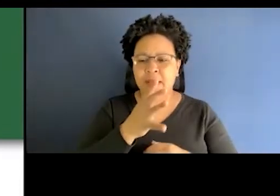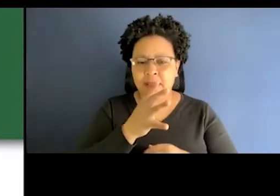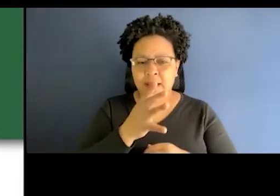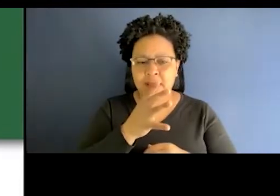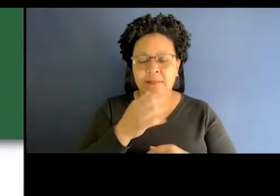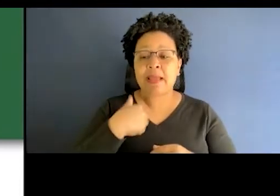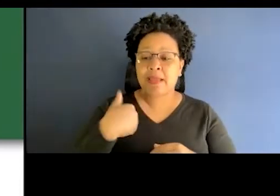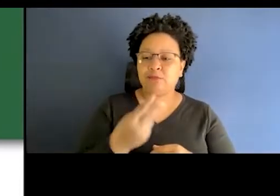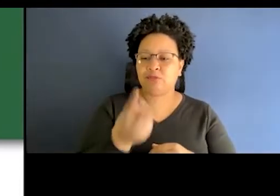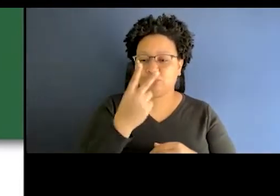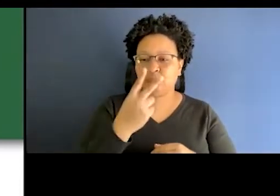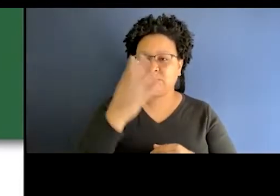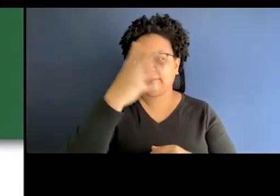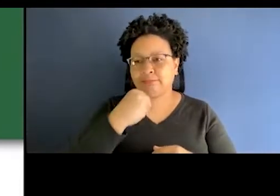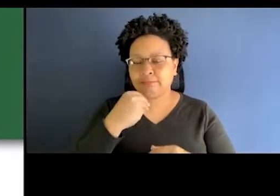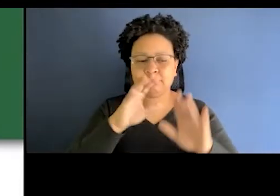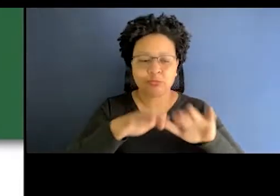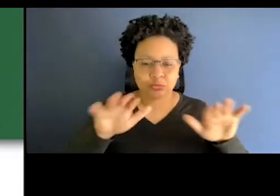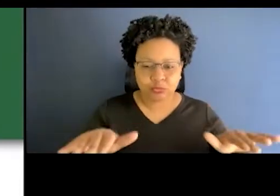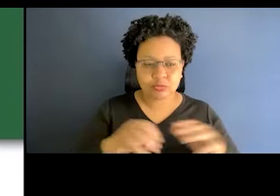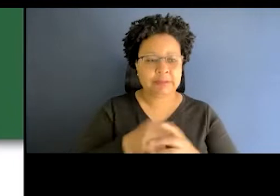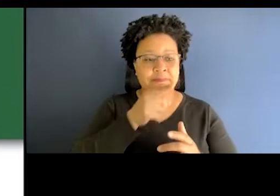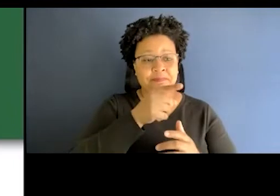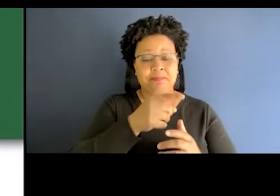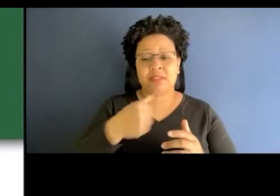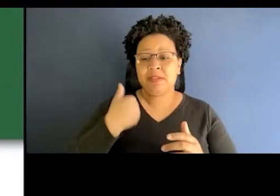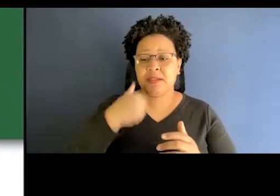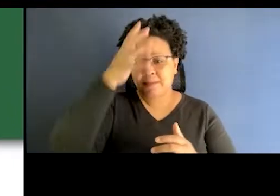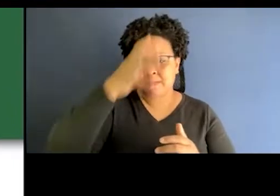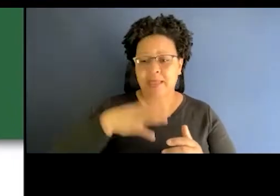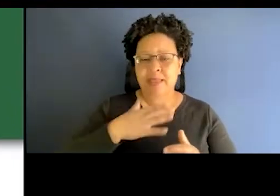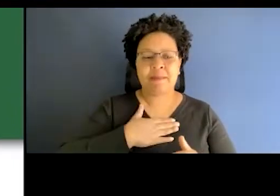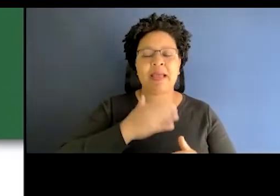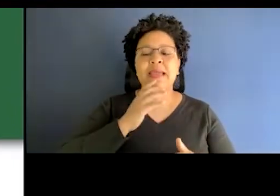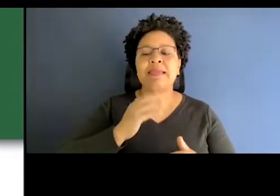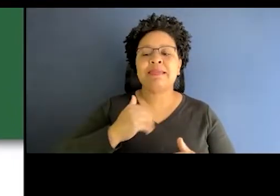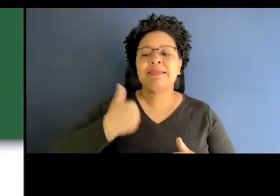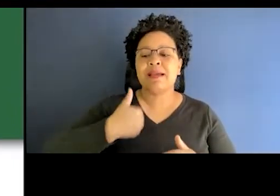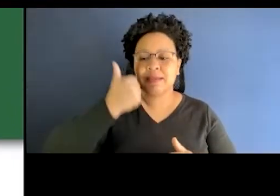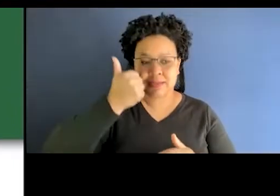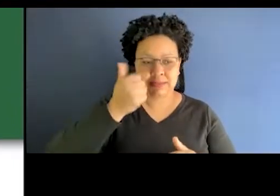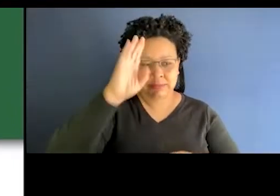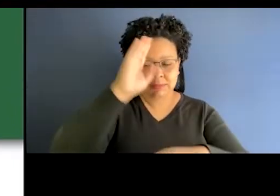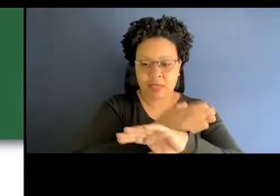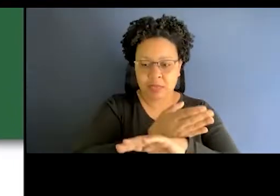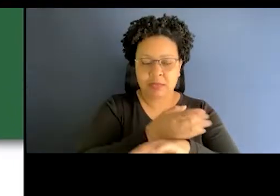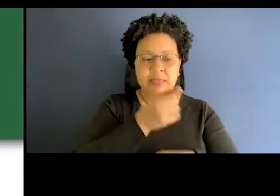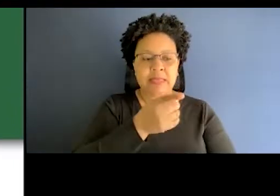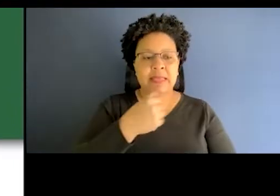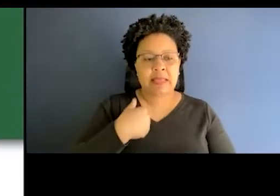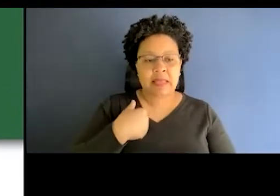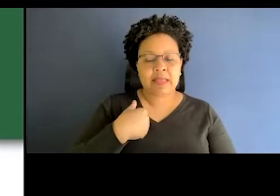beautiful children, and this young man in this picture is my youngest, my son, who was diagnosed to